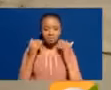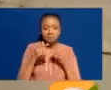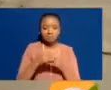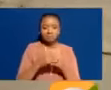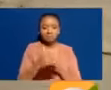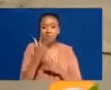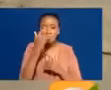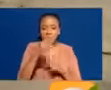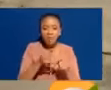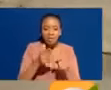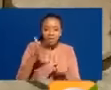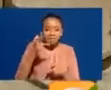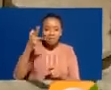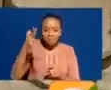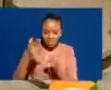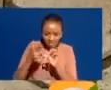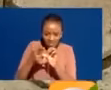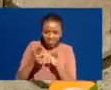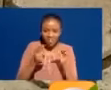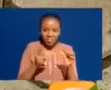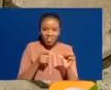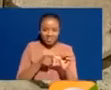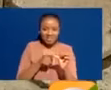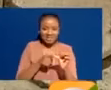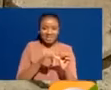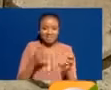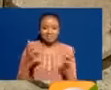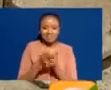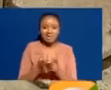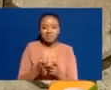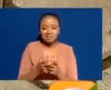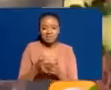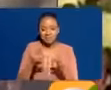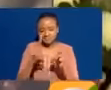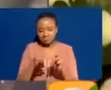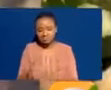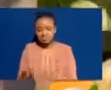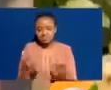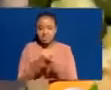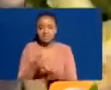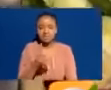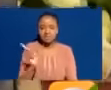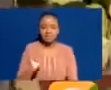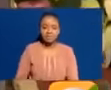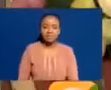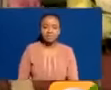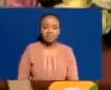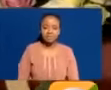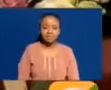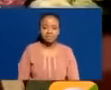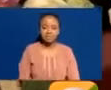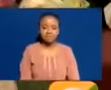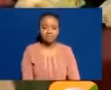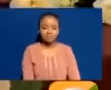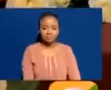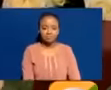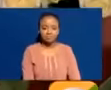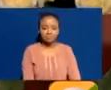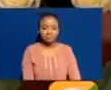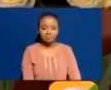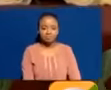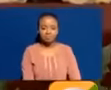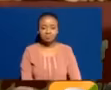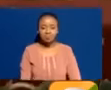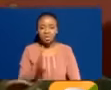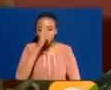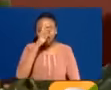bullets collected from the scenes were subjected to a ballistic examination. And robbed him of his dear life? Police are